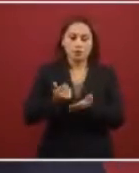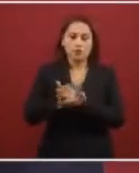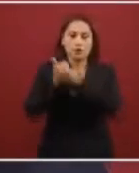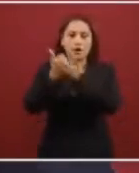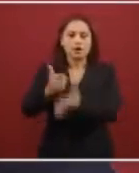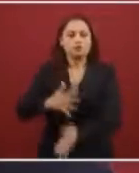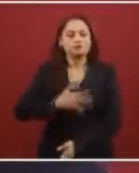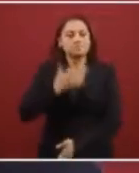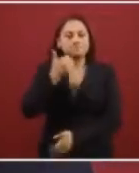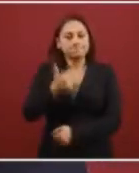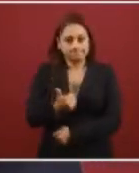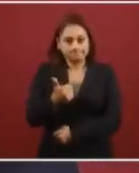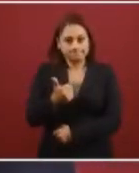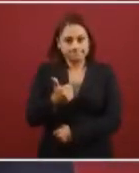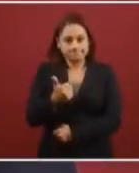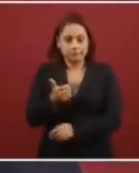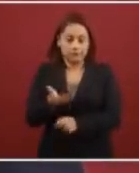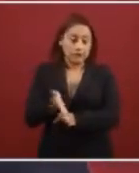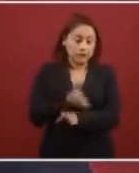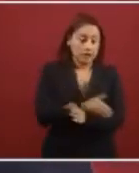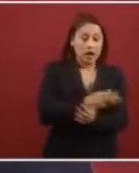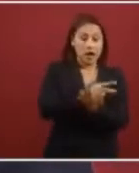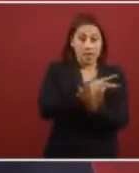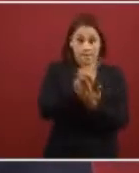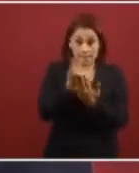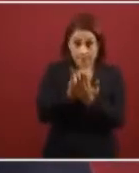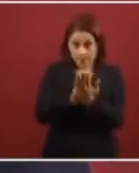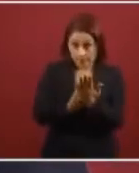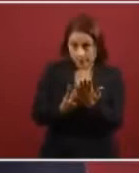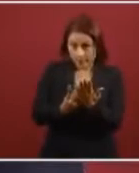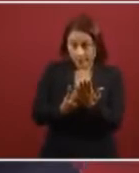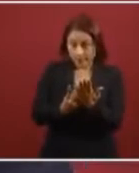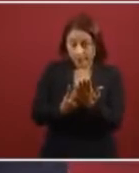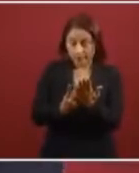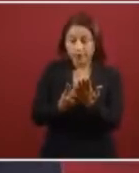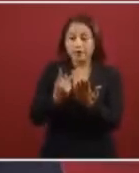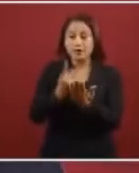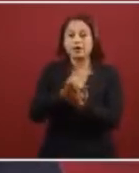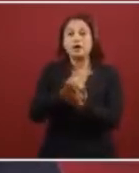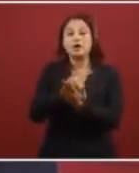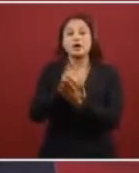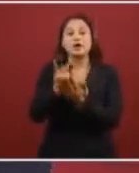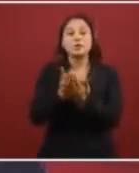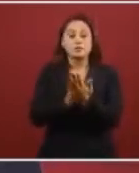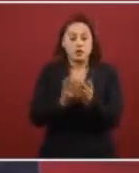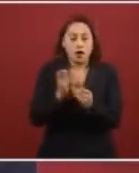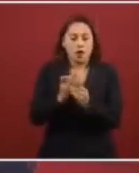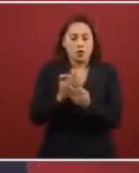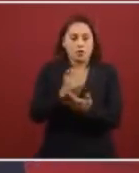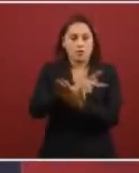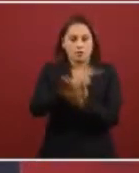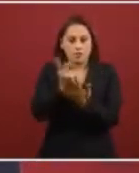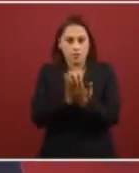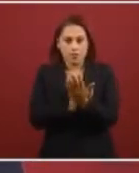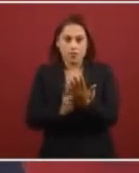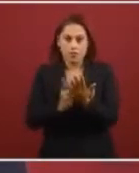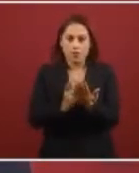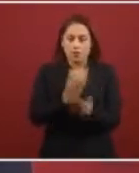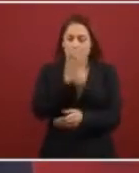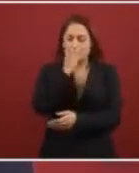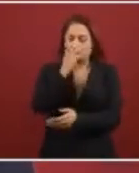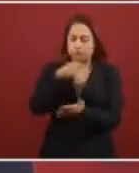With anticipation. El programa de before the la entrega de fertilizantes. Giving of municipios.